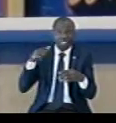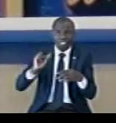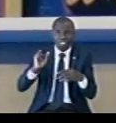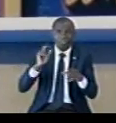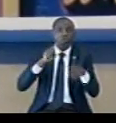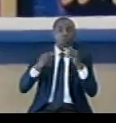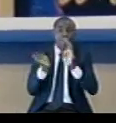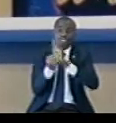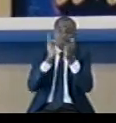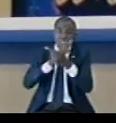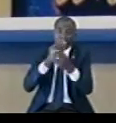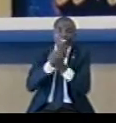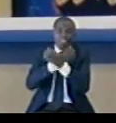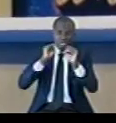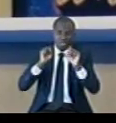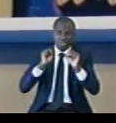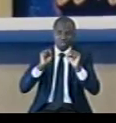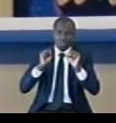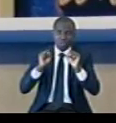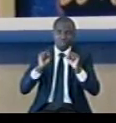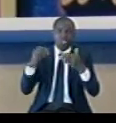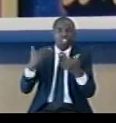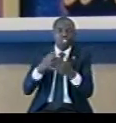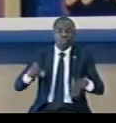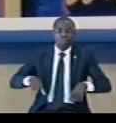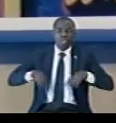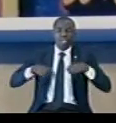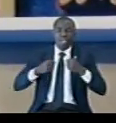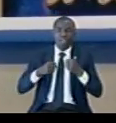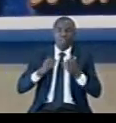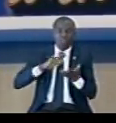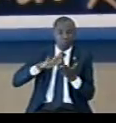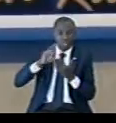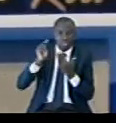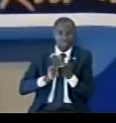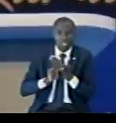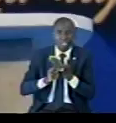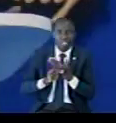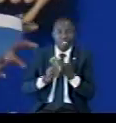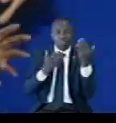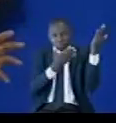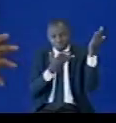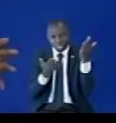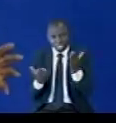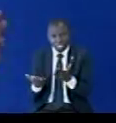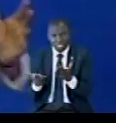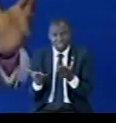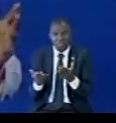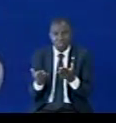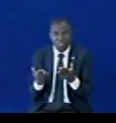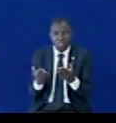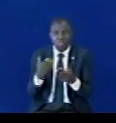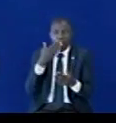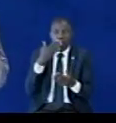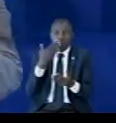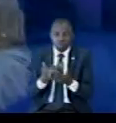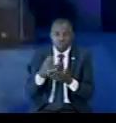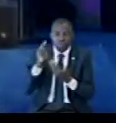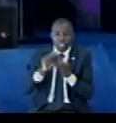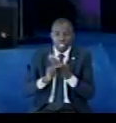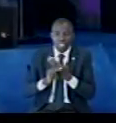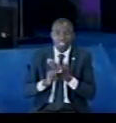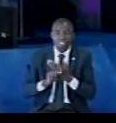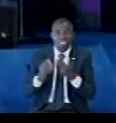repentance, salvation, new life, forgiveness brings goodness here